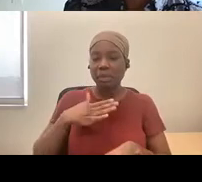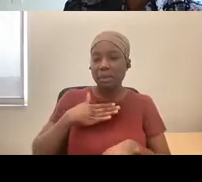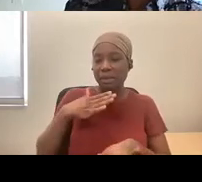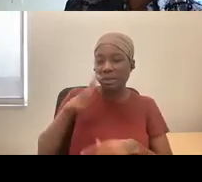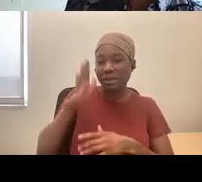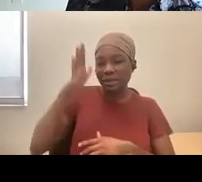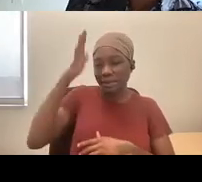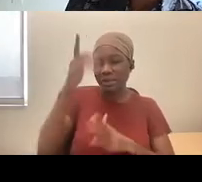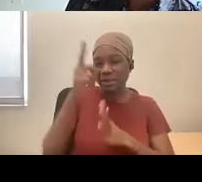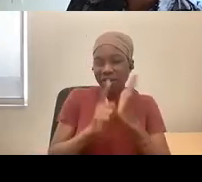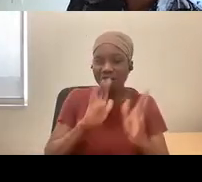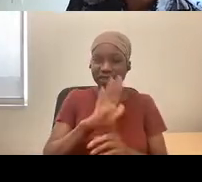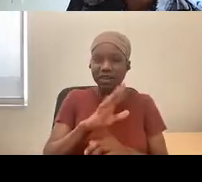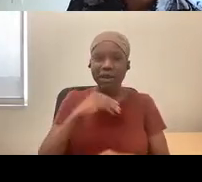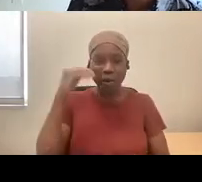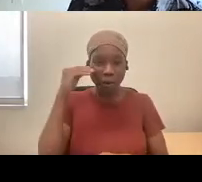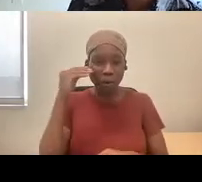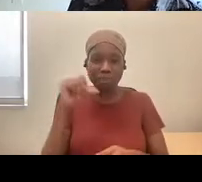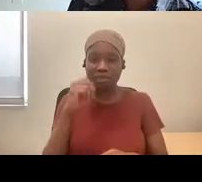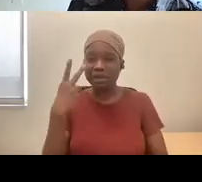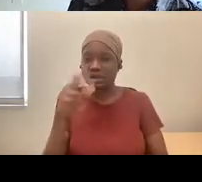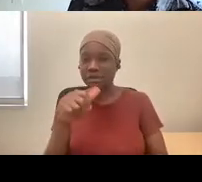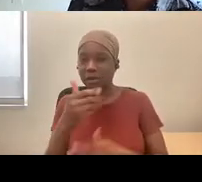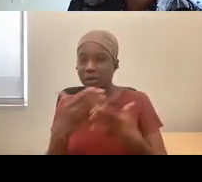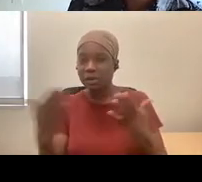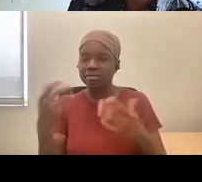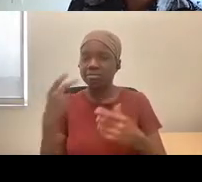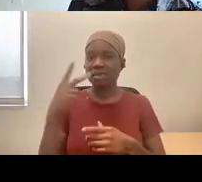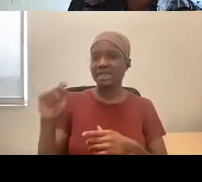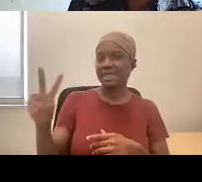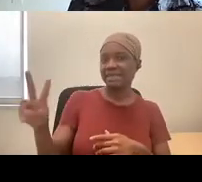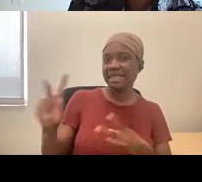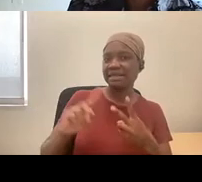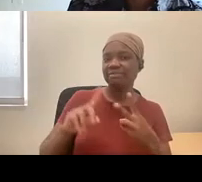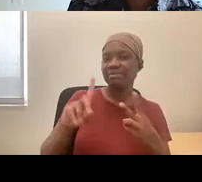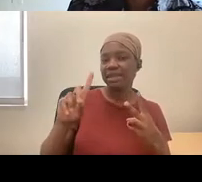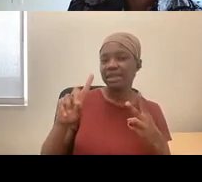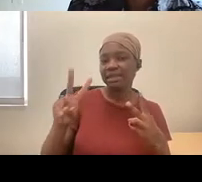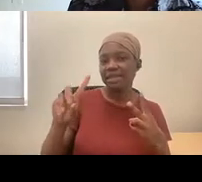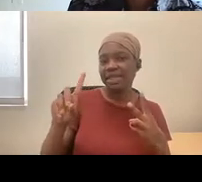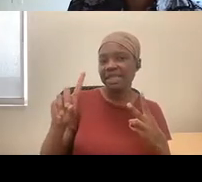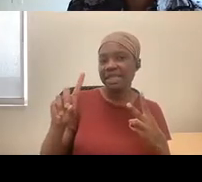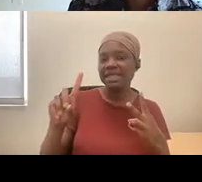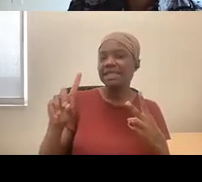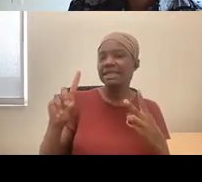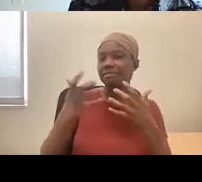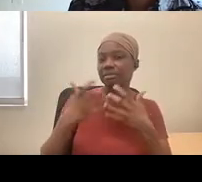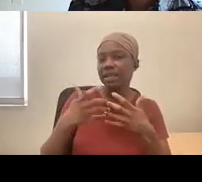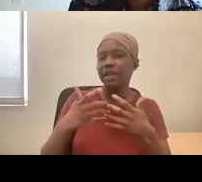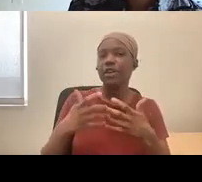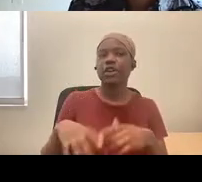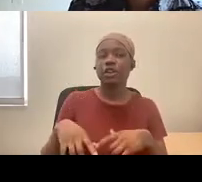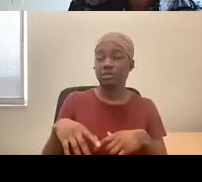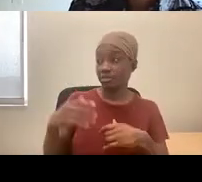Okay. Is there a camera in that TV? It doesn't look like it. Nice. I mean, it's not like a